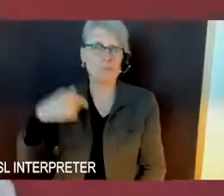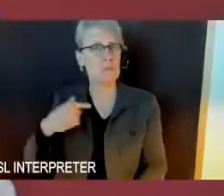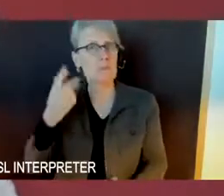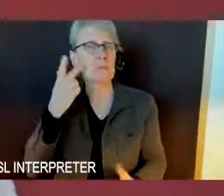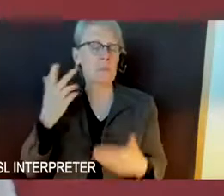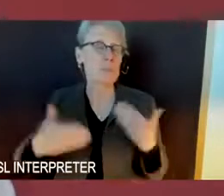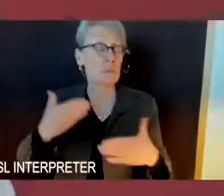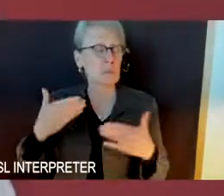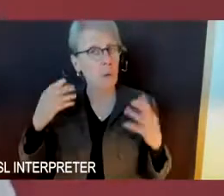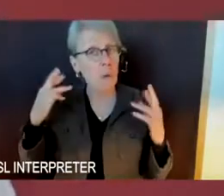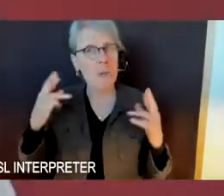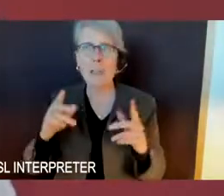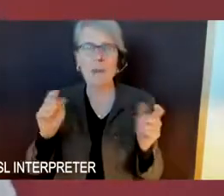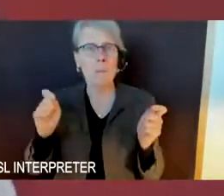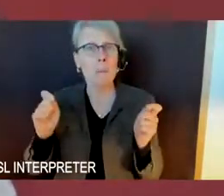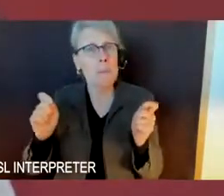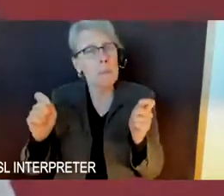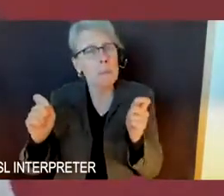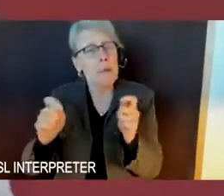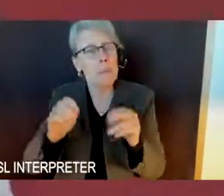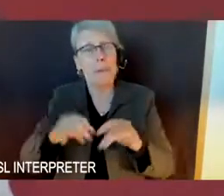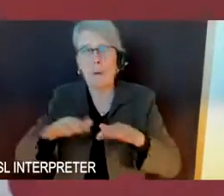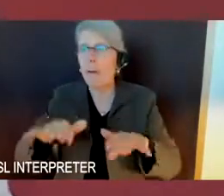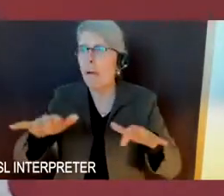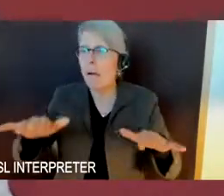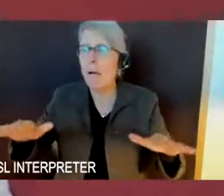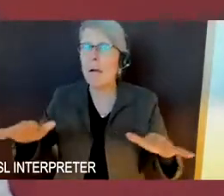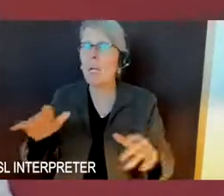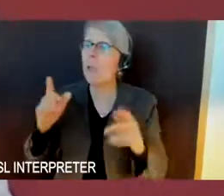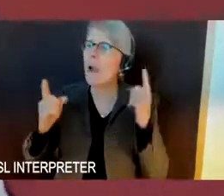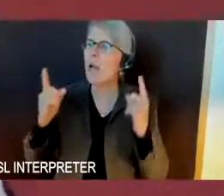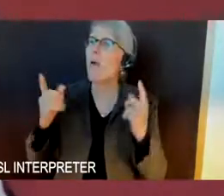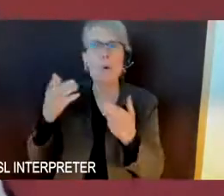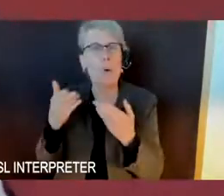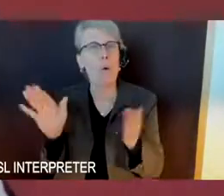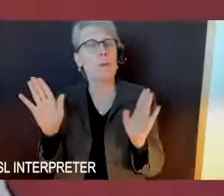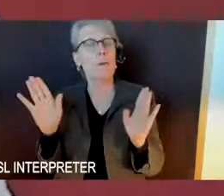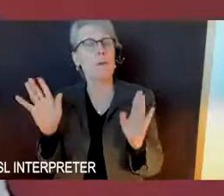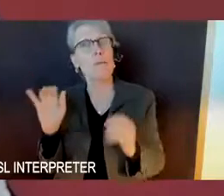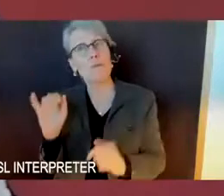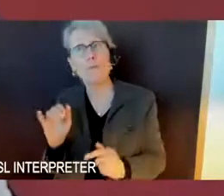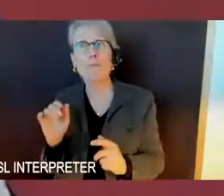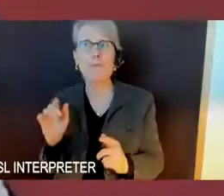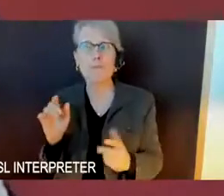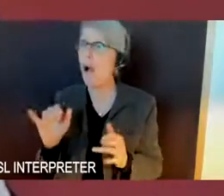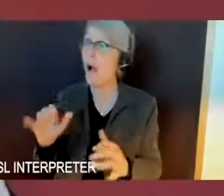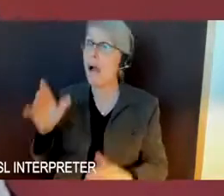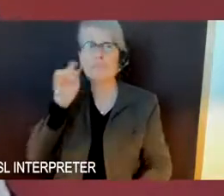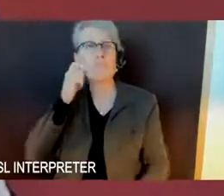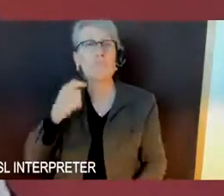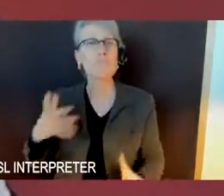just was like, okay, I'm going to be that person. And hopefully that creates enough awareness around me that other people would be more